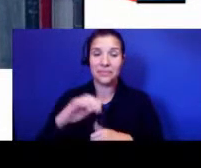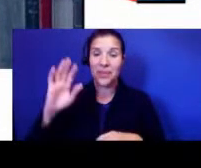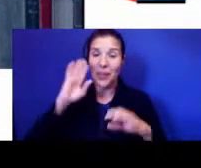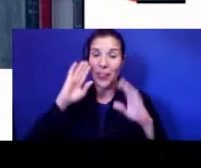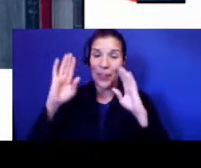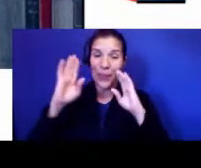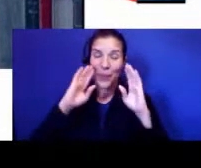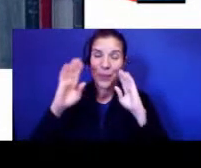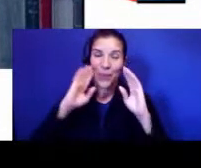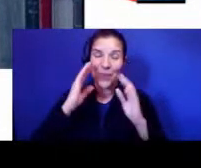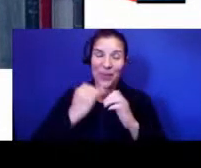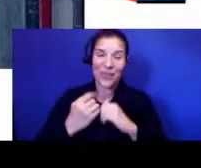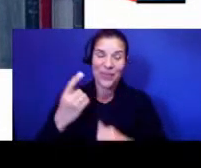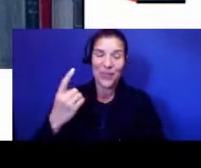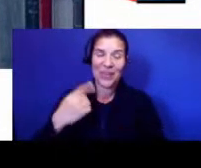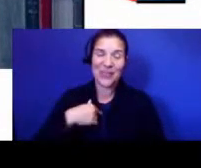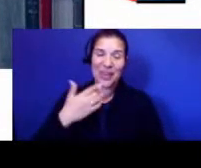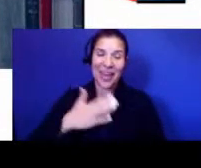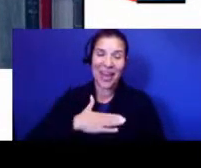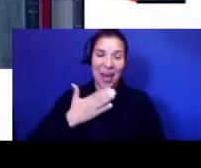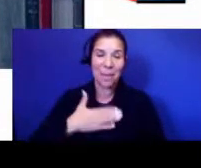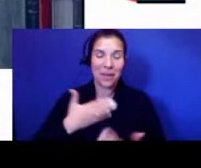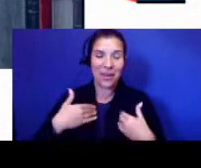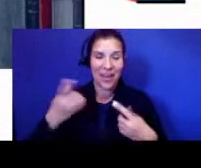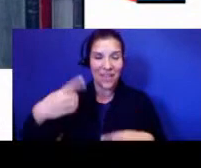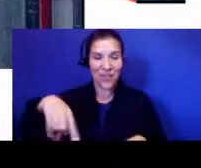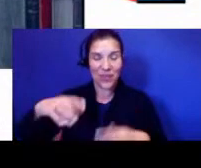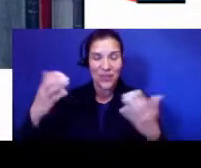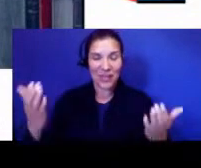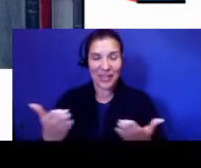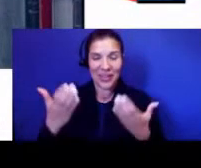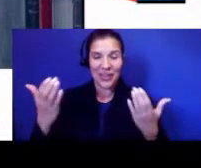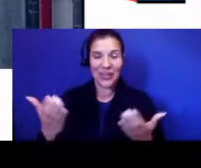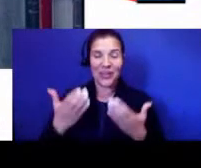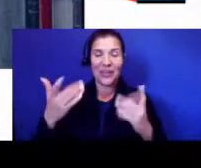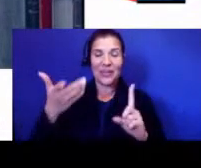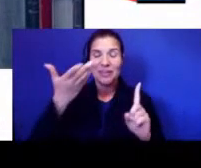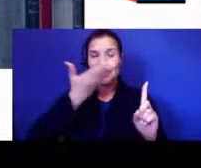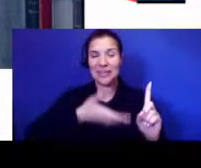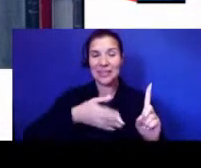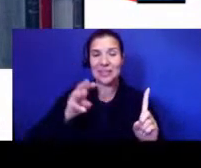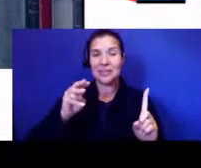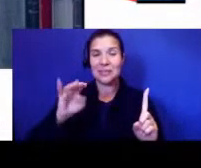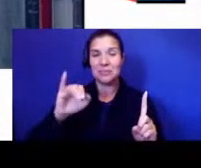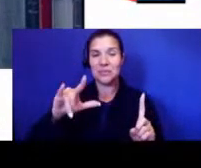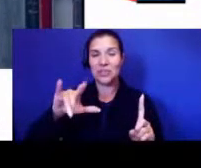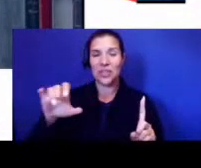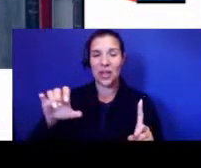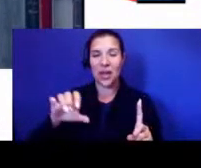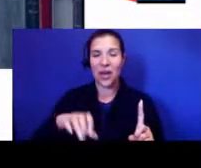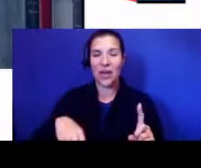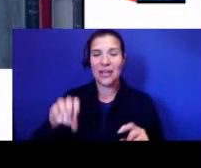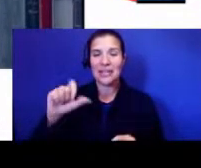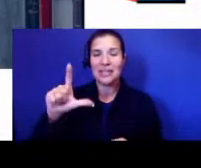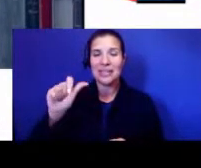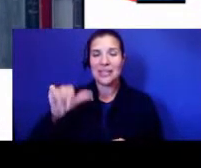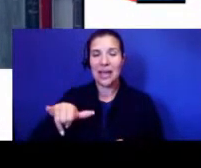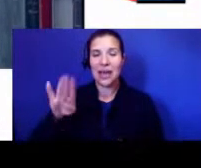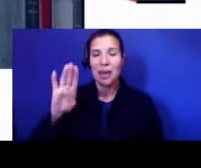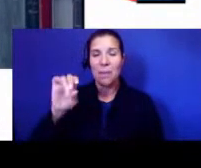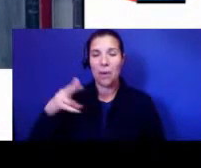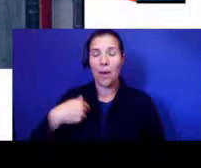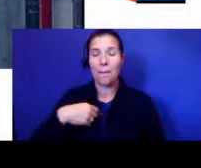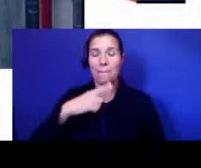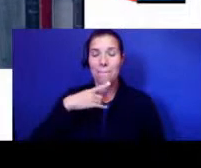Hello, everyone. We're so happy to have We're you in. here tonight. My name's Michelle Slaybaugh. I am a